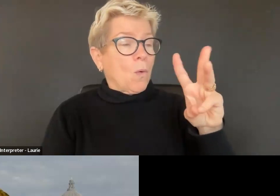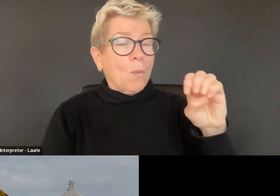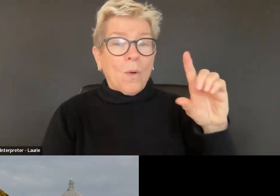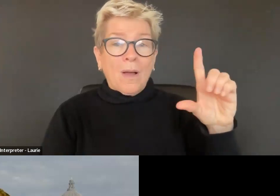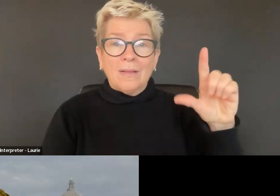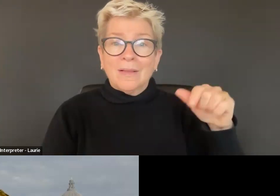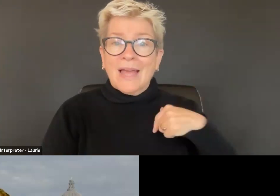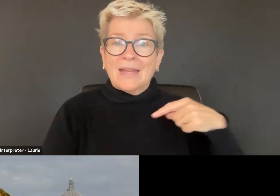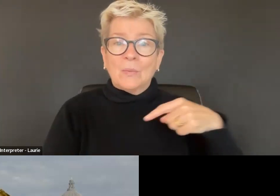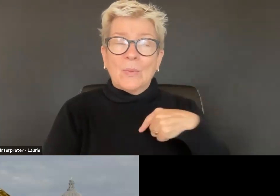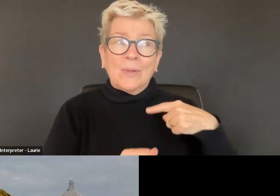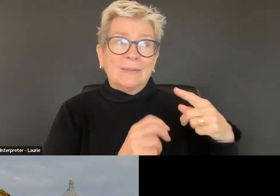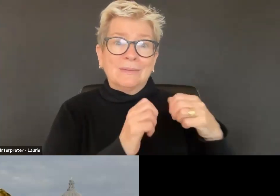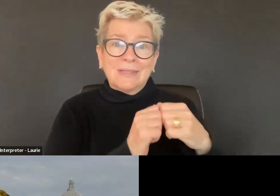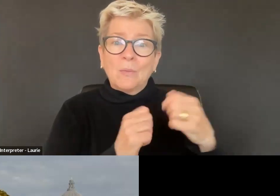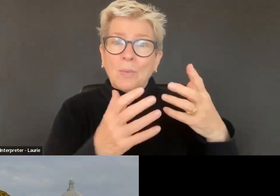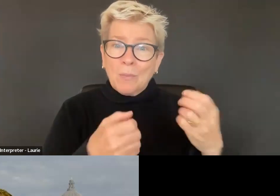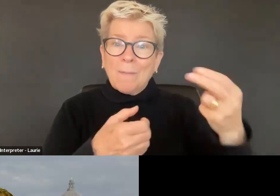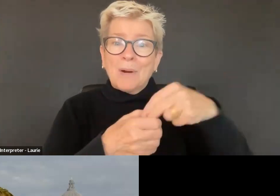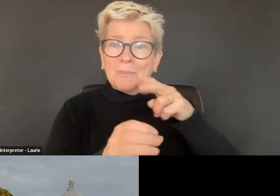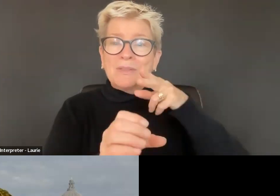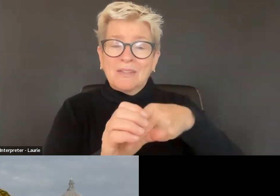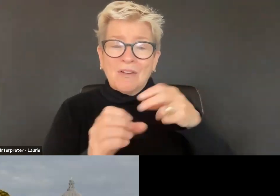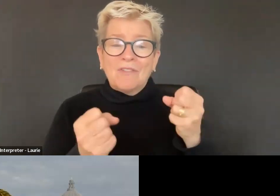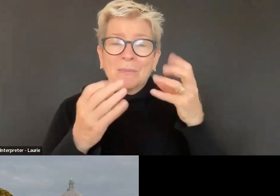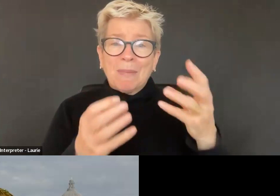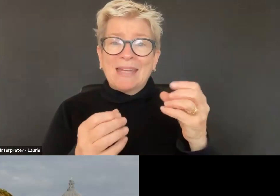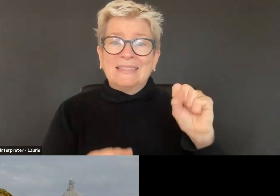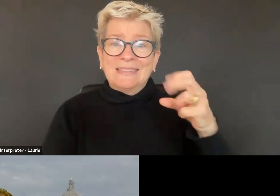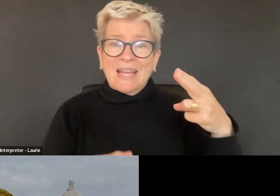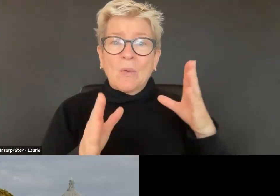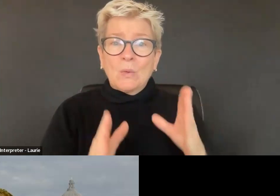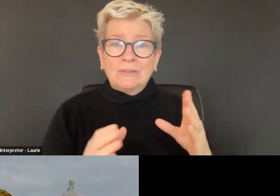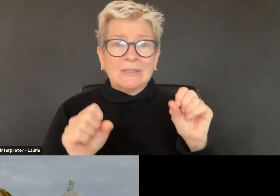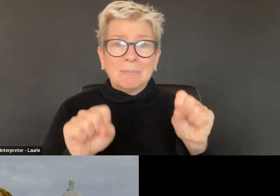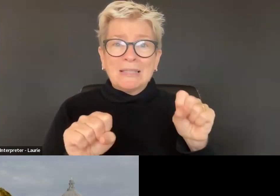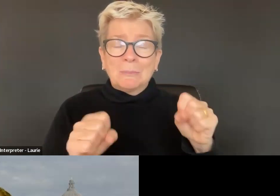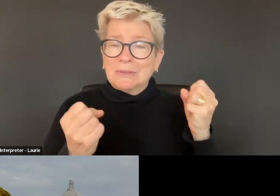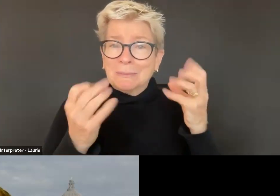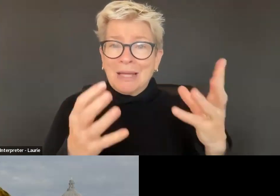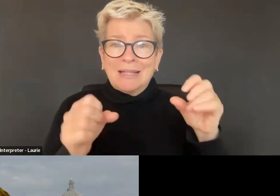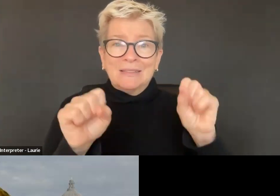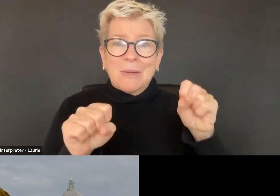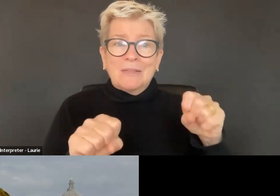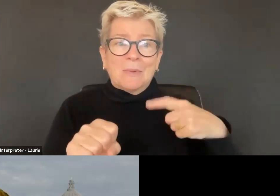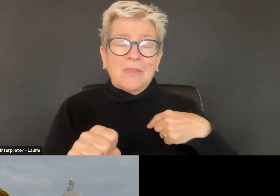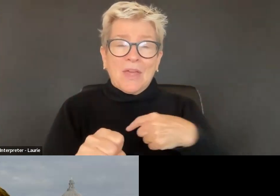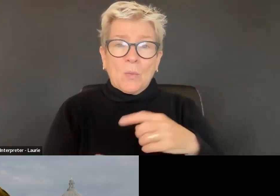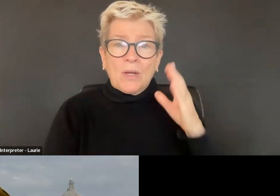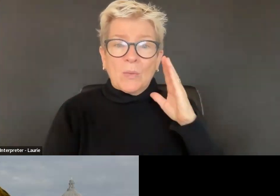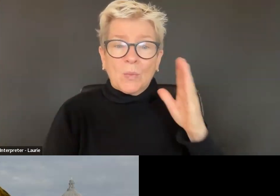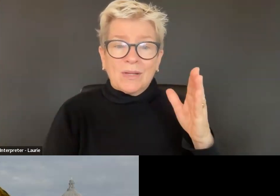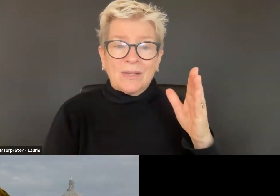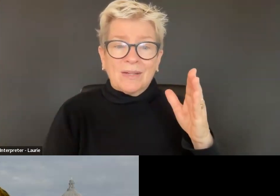we wanted participation from as many stakeholders as possible, and that we were going to make so